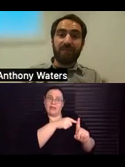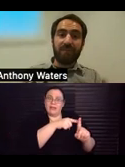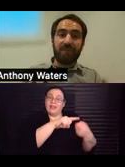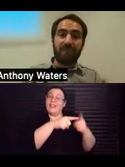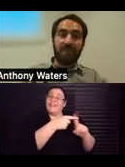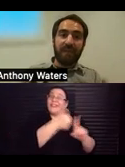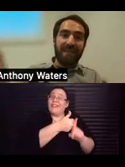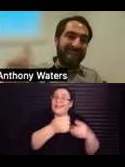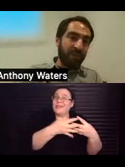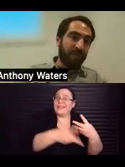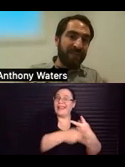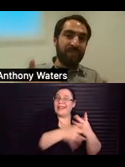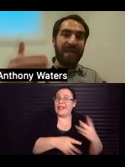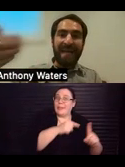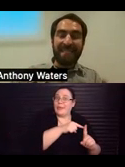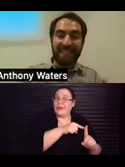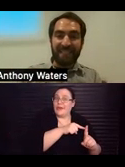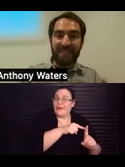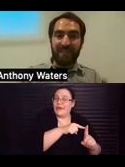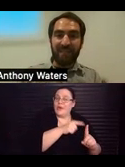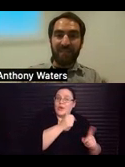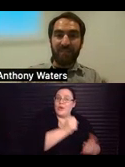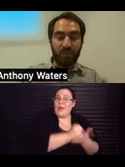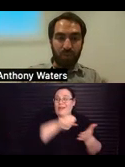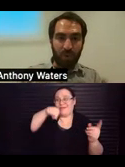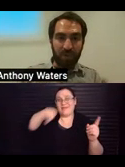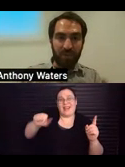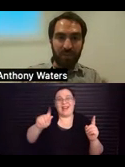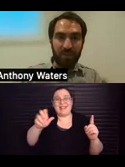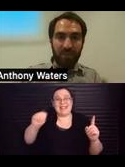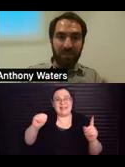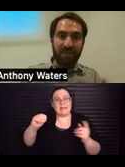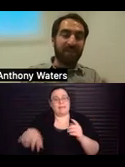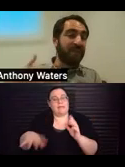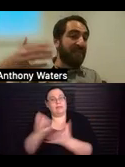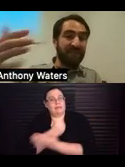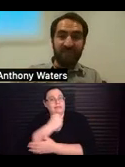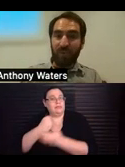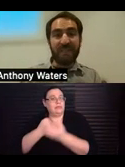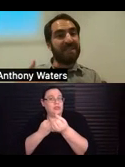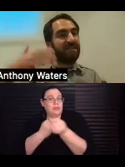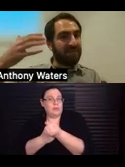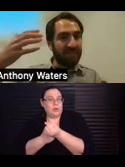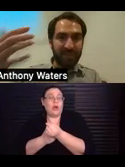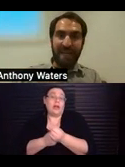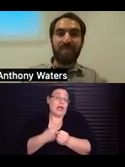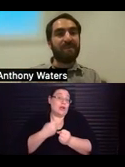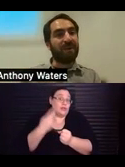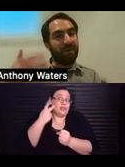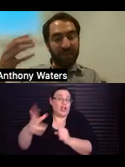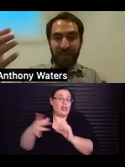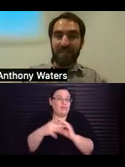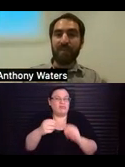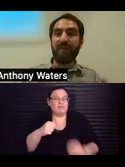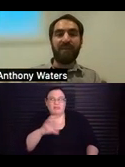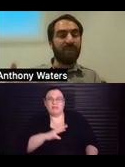that helped him access support. Now you could hear in his voice, he wasn't happy about going